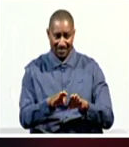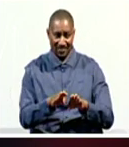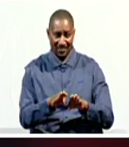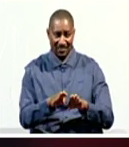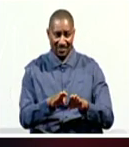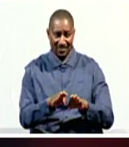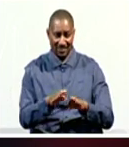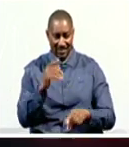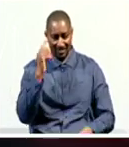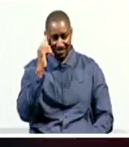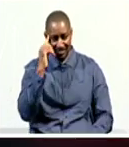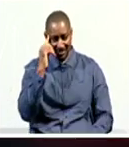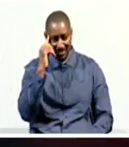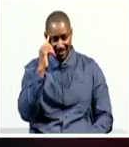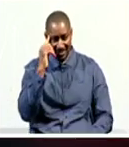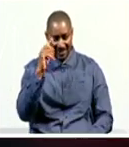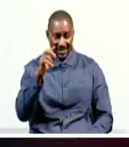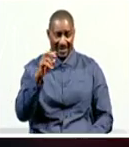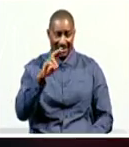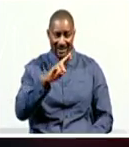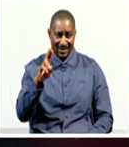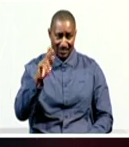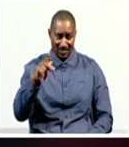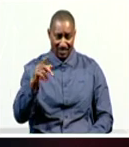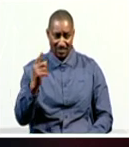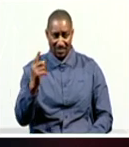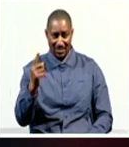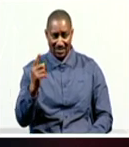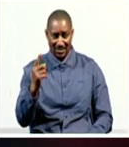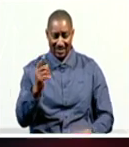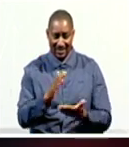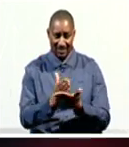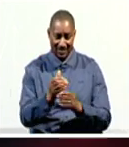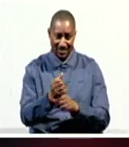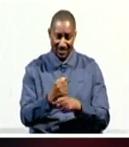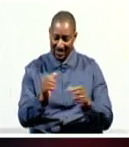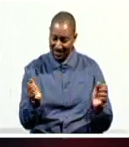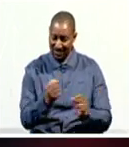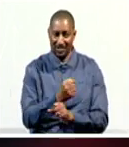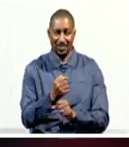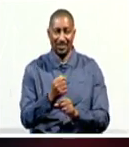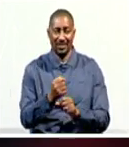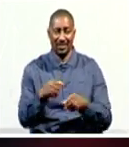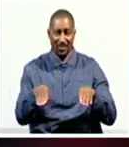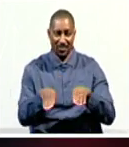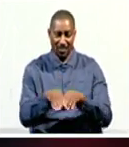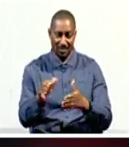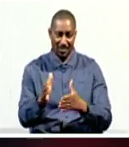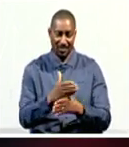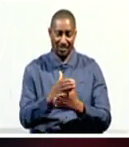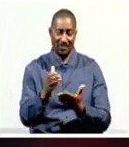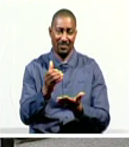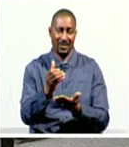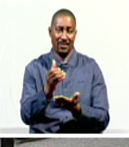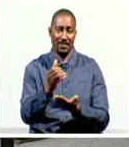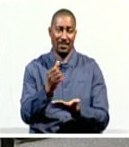realized that in HPP1, some of the projects couldn't take off the ground simply because of issues around the budget and resources. So in HPP2,